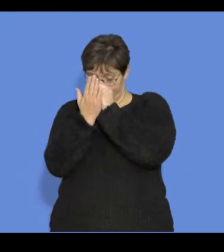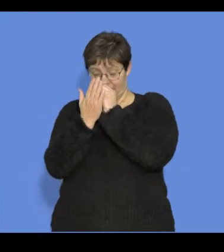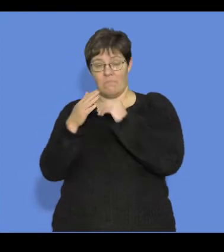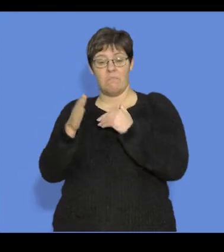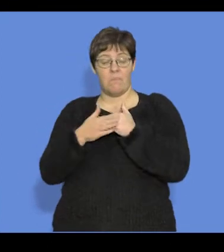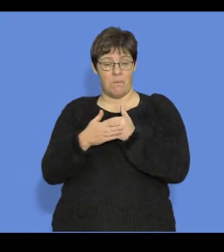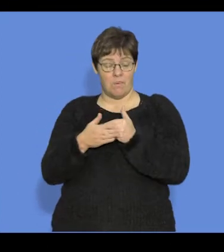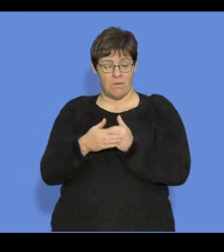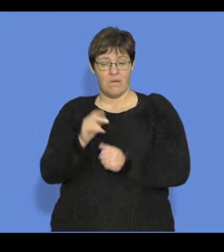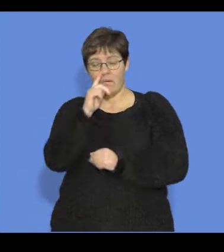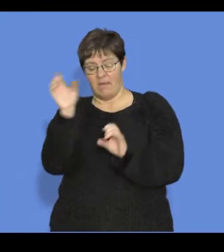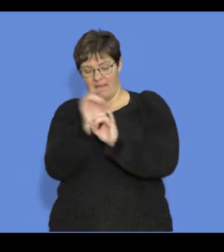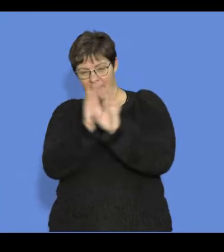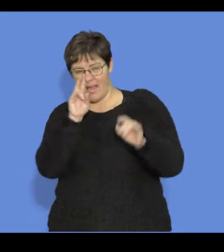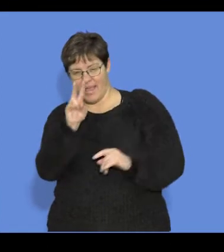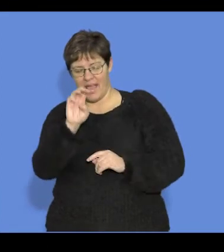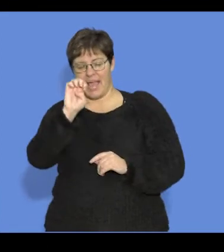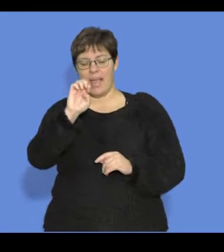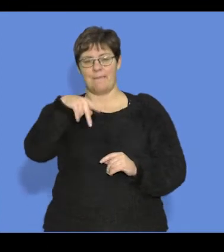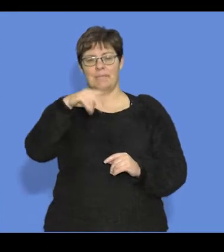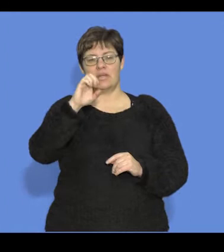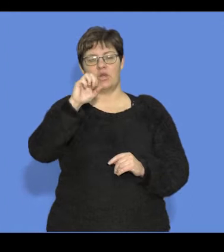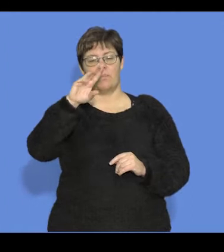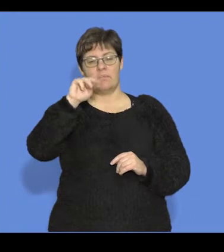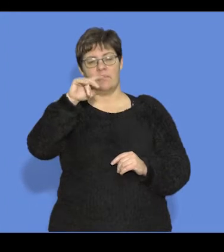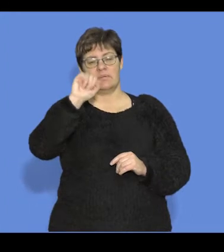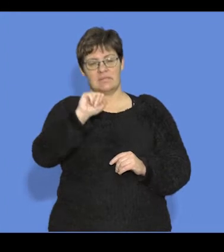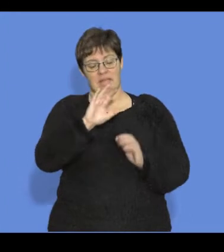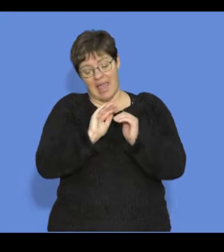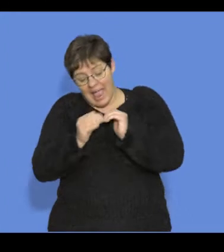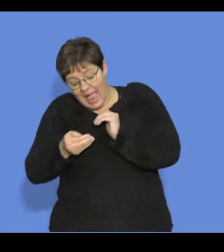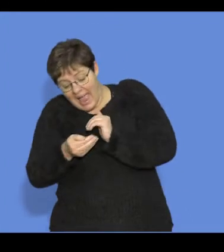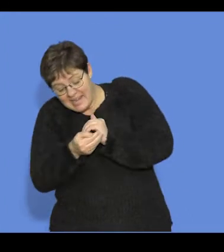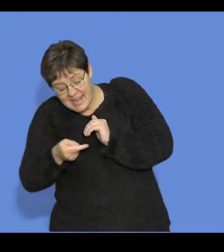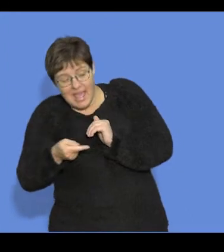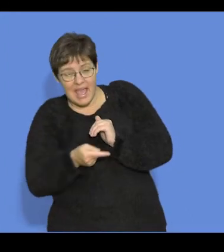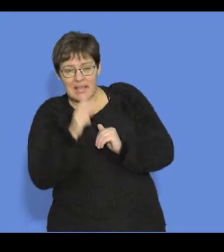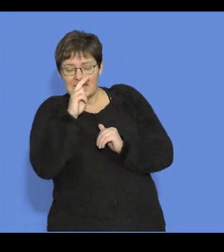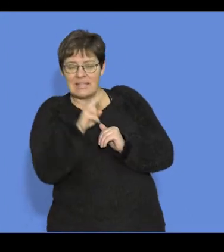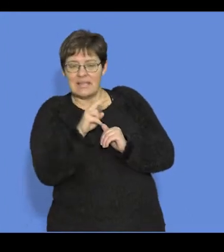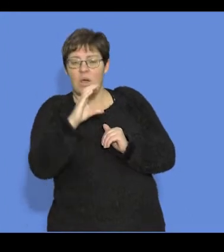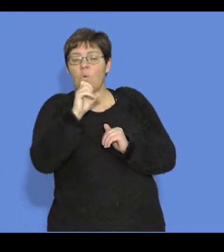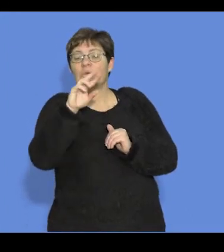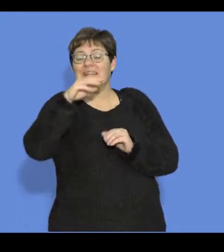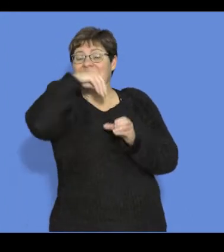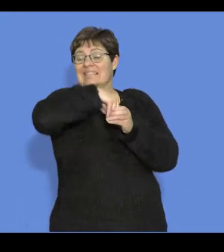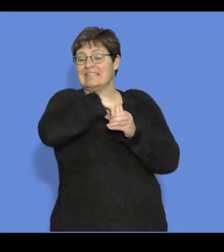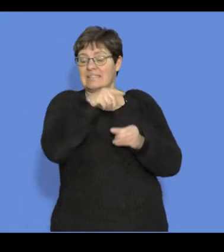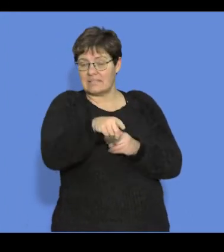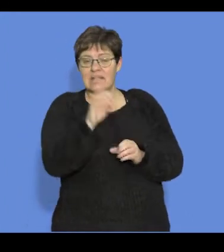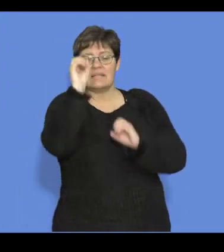can clearly see the epidermis, and if we look just underneath the epidermis in the cortex are cells